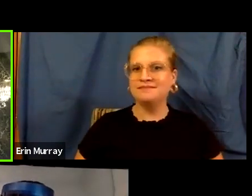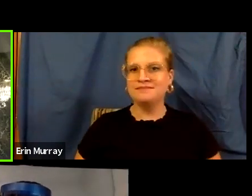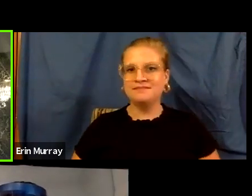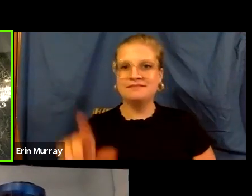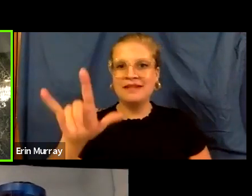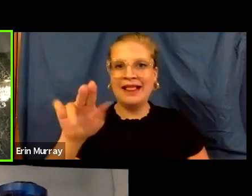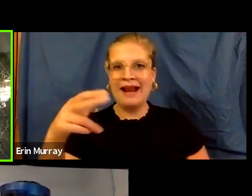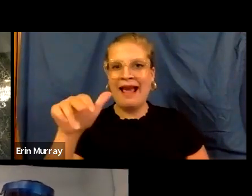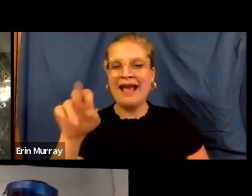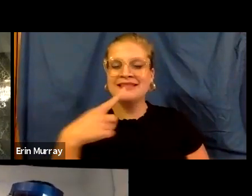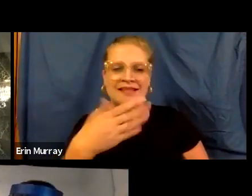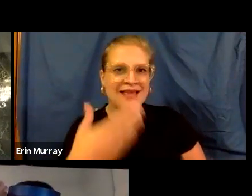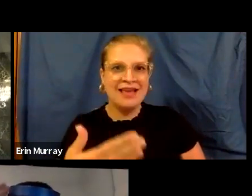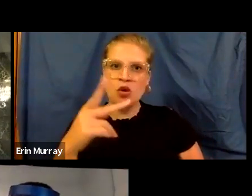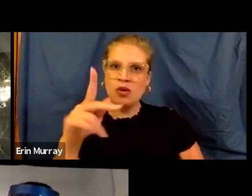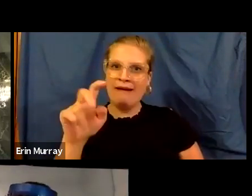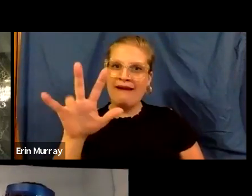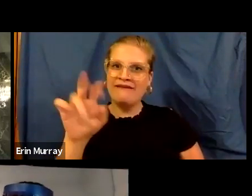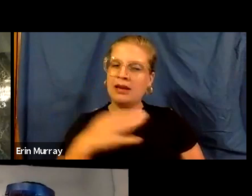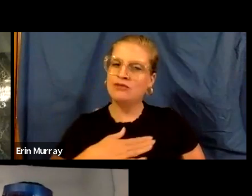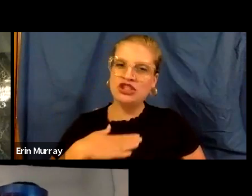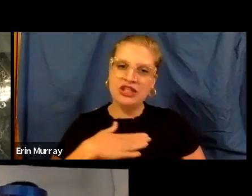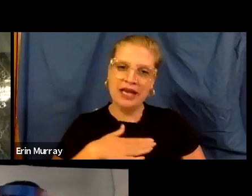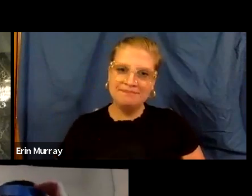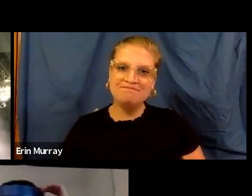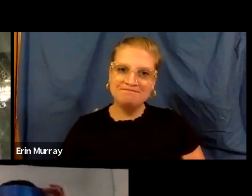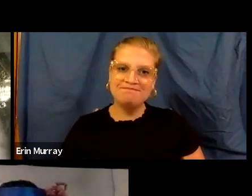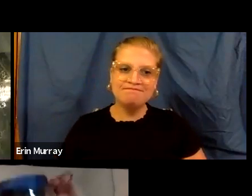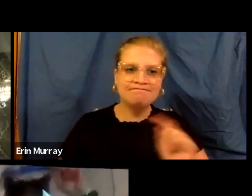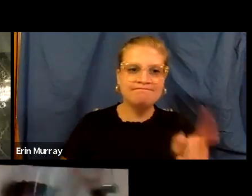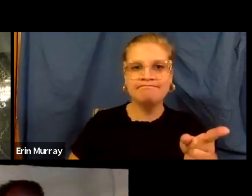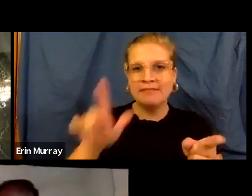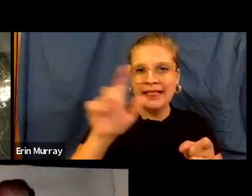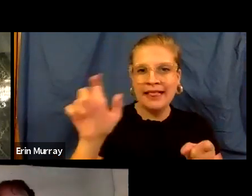Kevin. Yes. I really appreciate it. Yeah. Yes. All right.